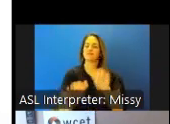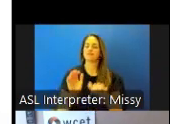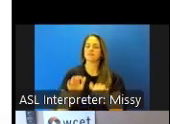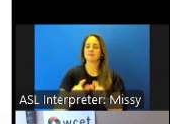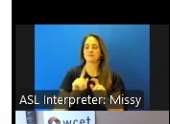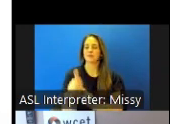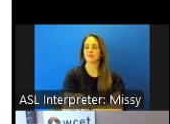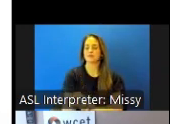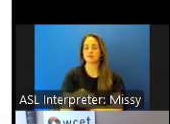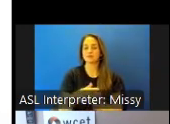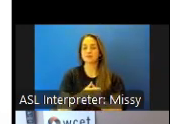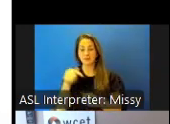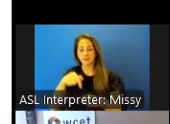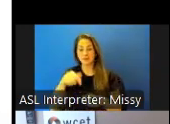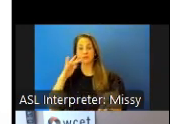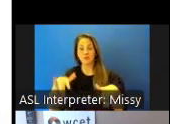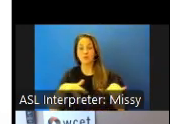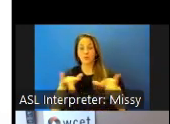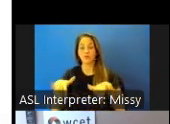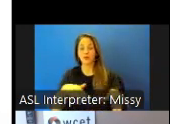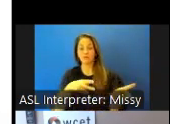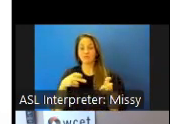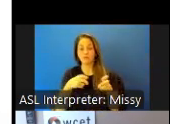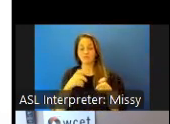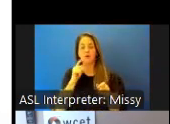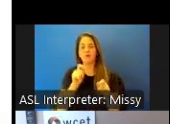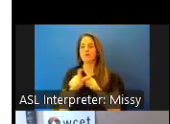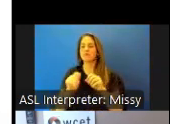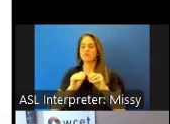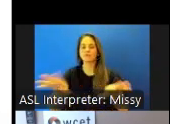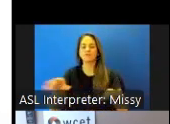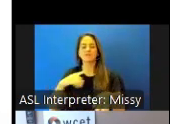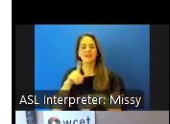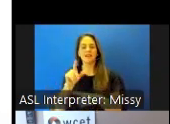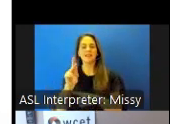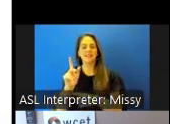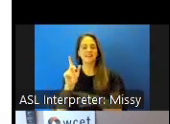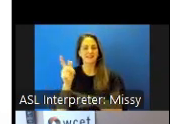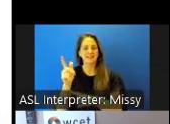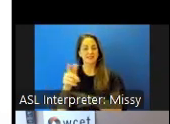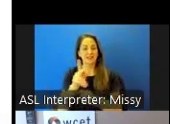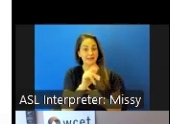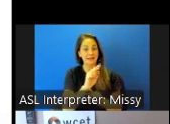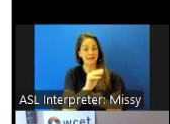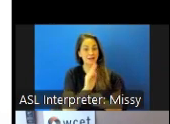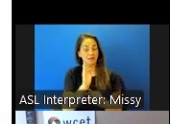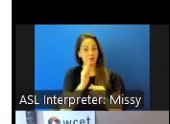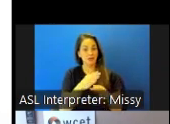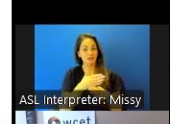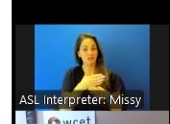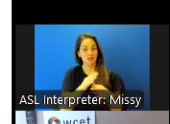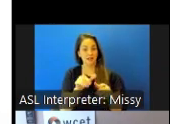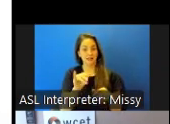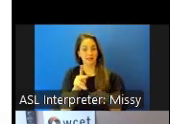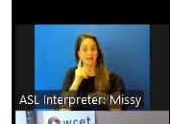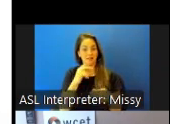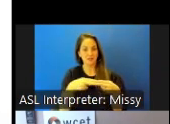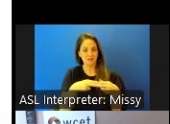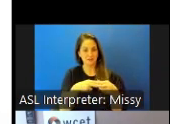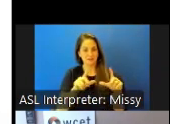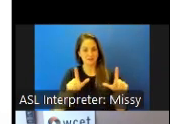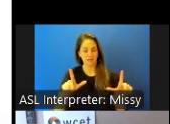and any additional resources with you in a follow-up. And Kim will be sharing the link to the slideshow.